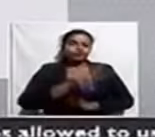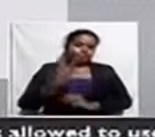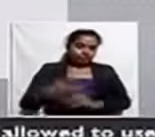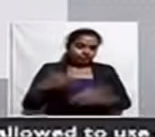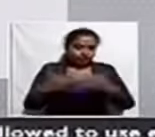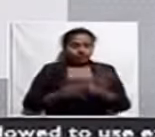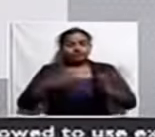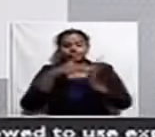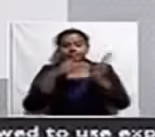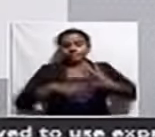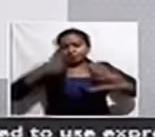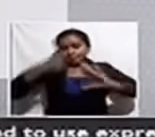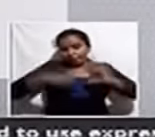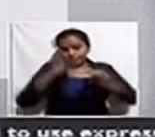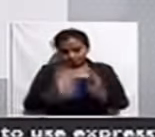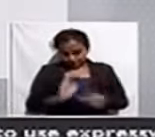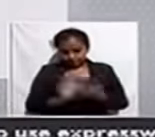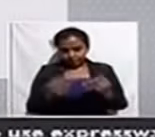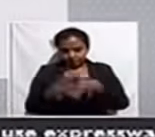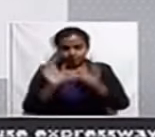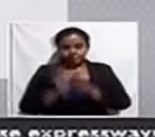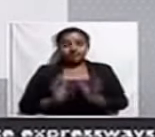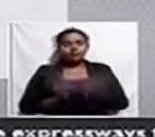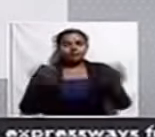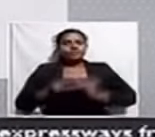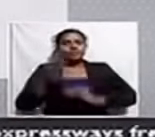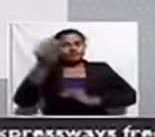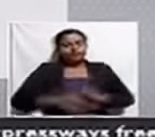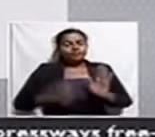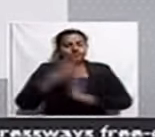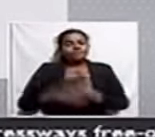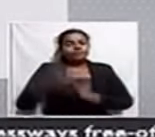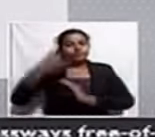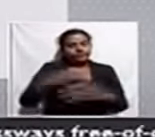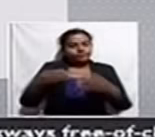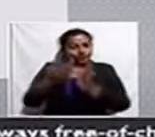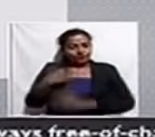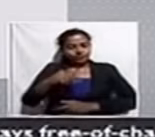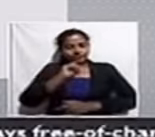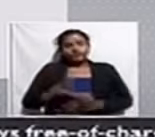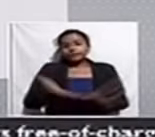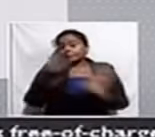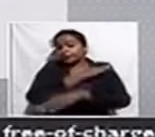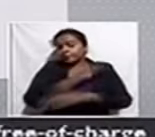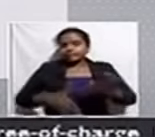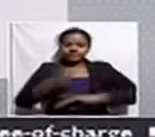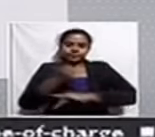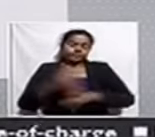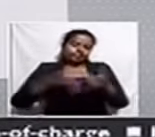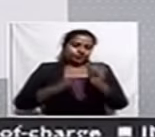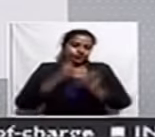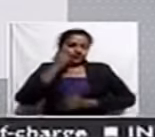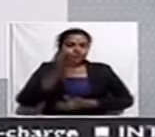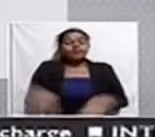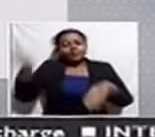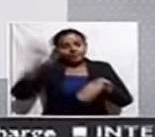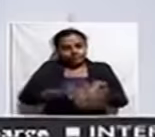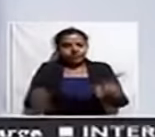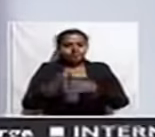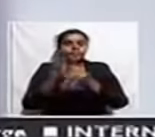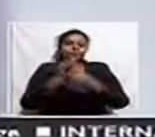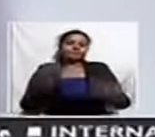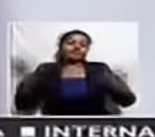A statement issued by Sri Lanka Cricket said that former chairman Shami Silva was re-elected to the post in an uncontested